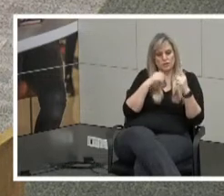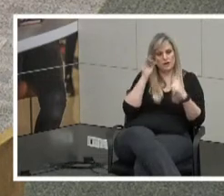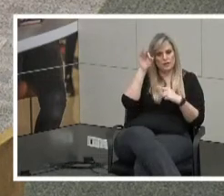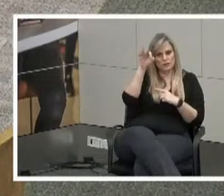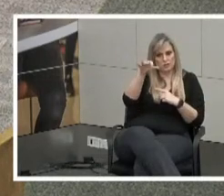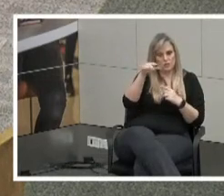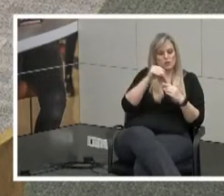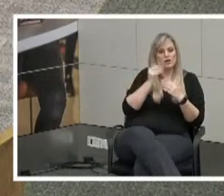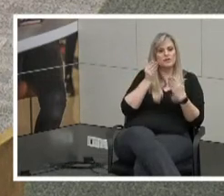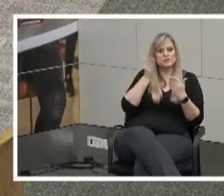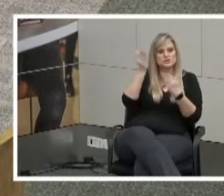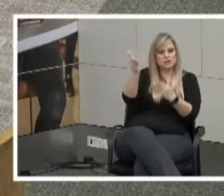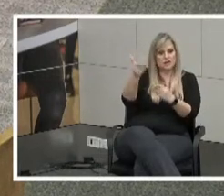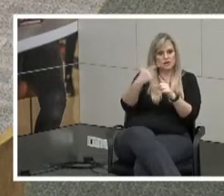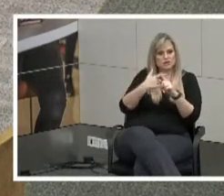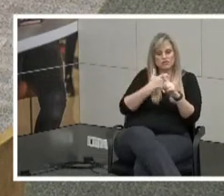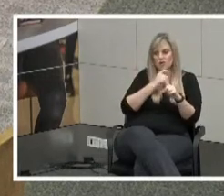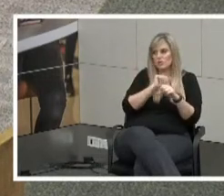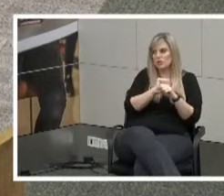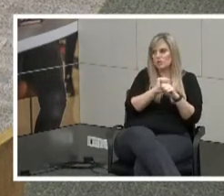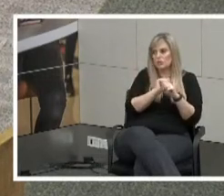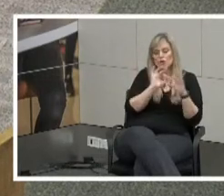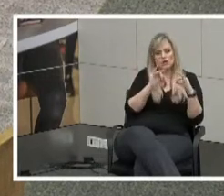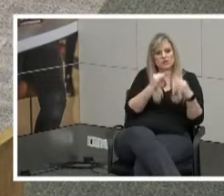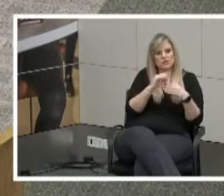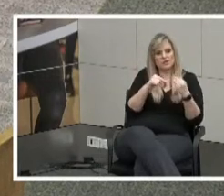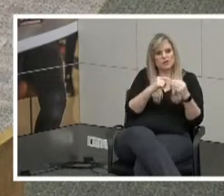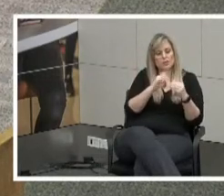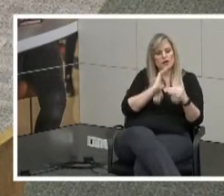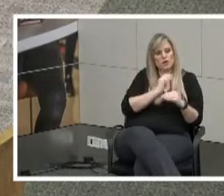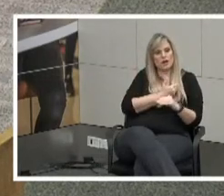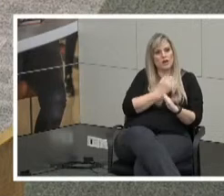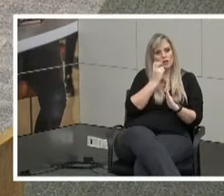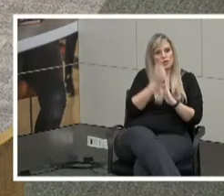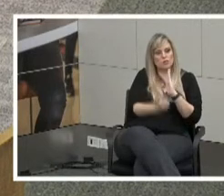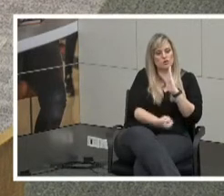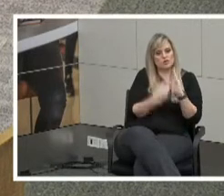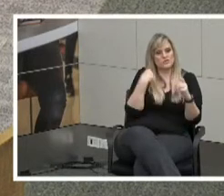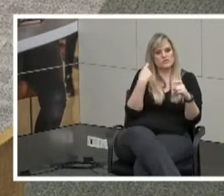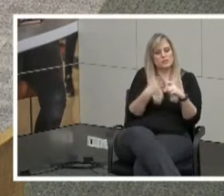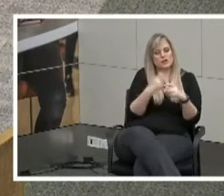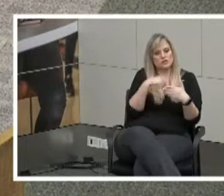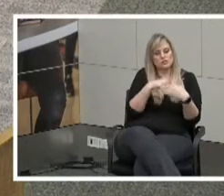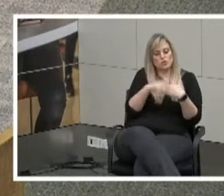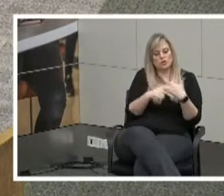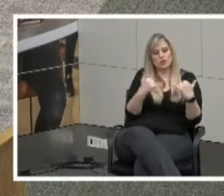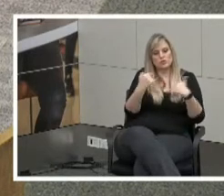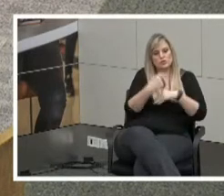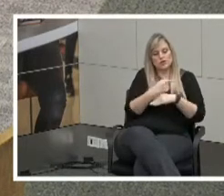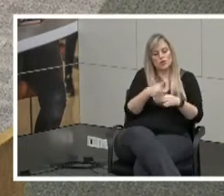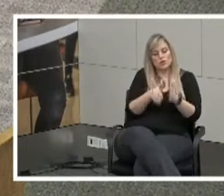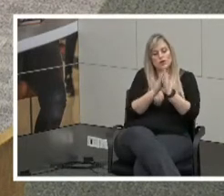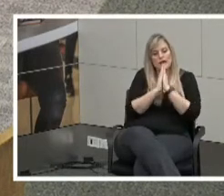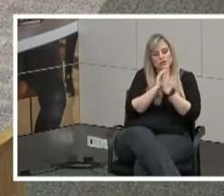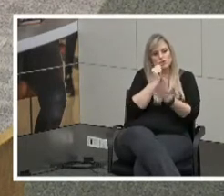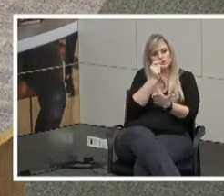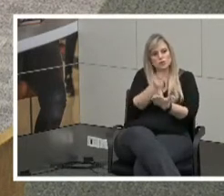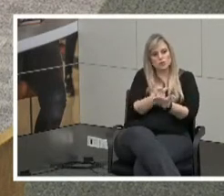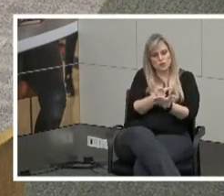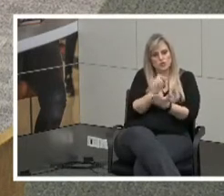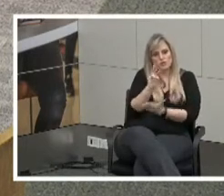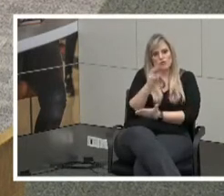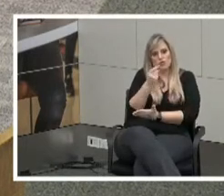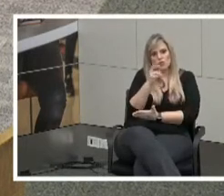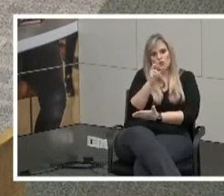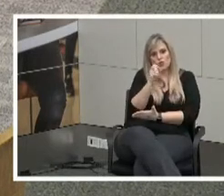suggestions presented by the Warton families about our immersive Spanish program today we ask you to approve Wharton to